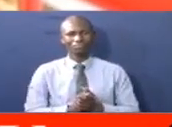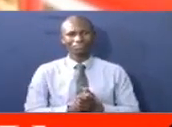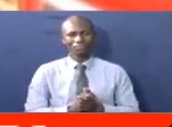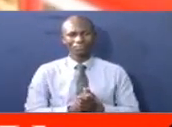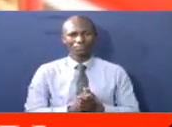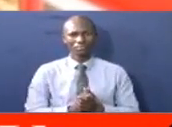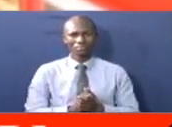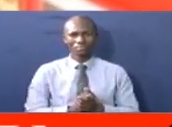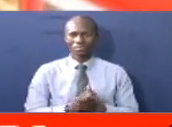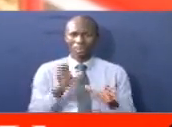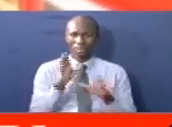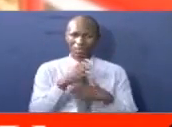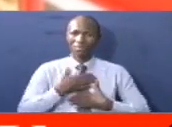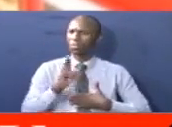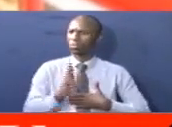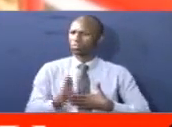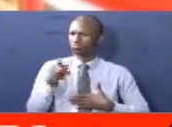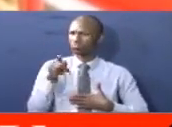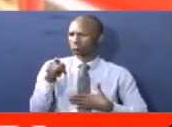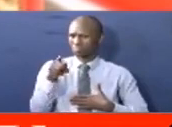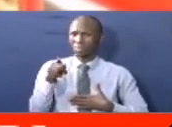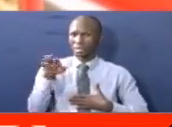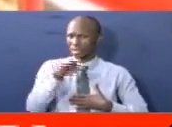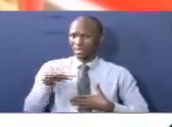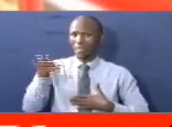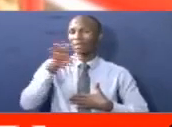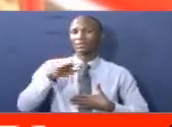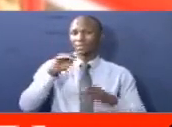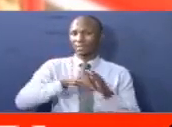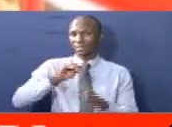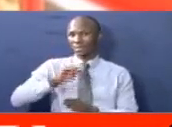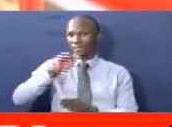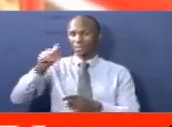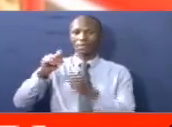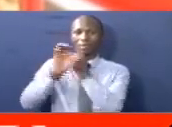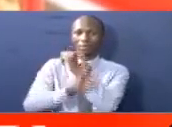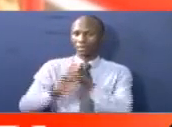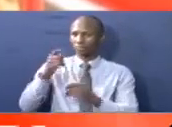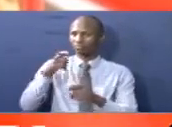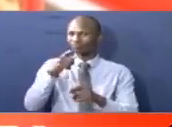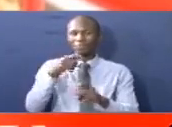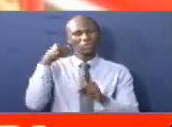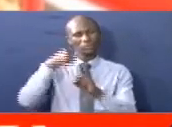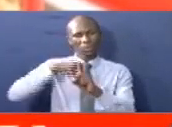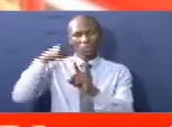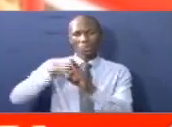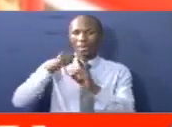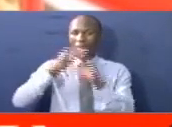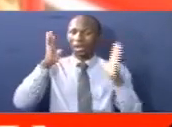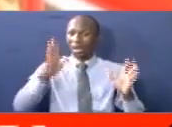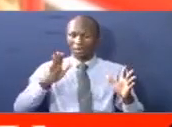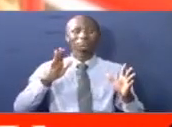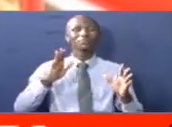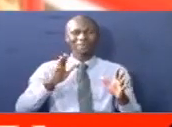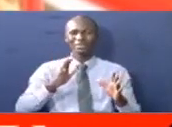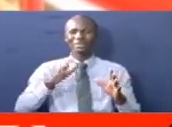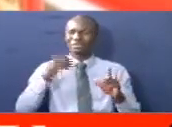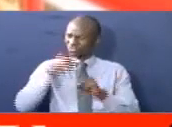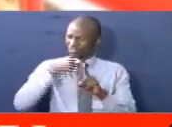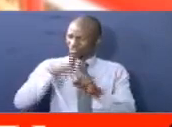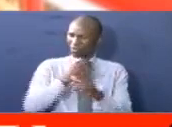Your Excellency, this region of our country contributed immensely to the struggle for independence of our